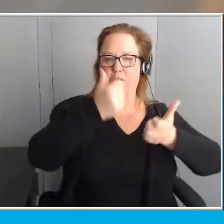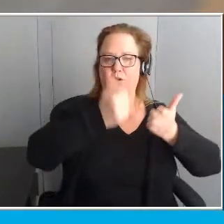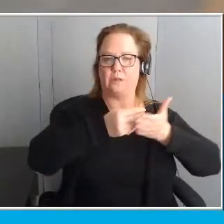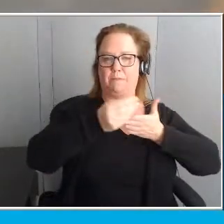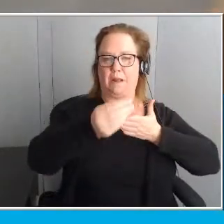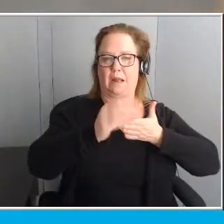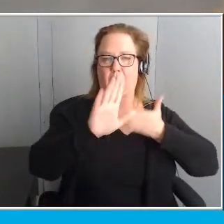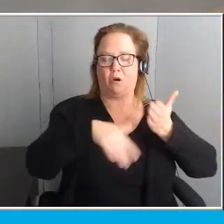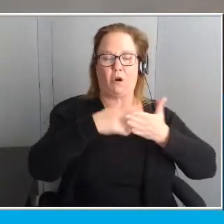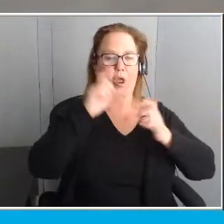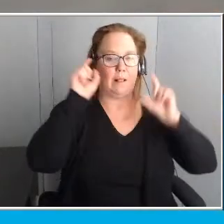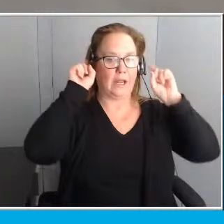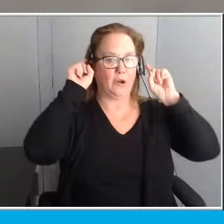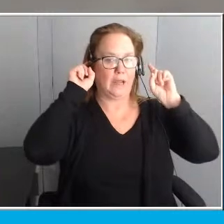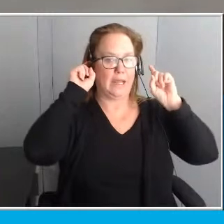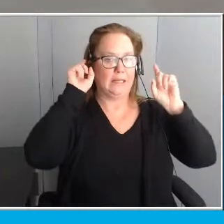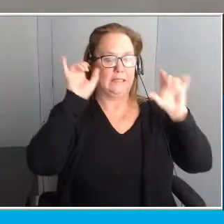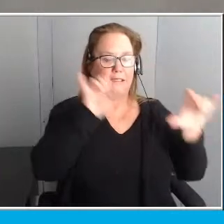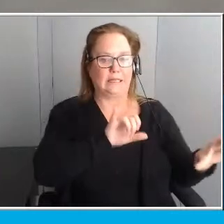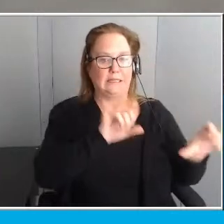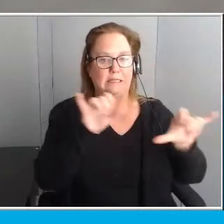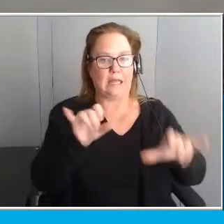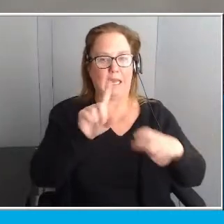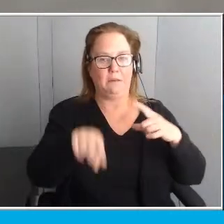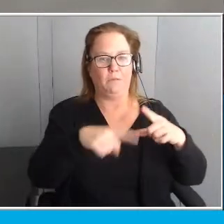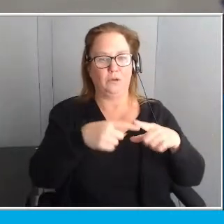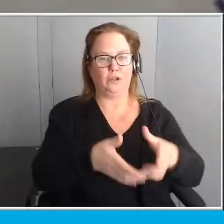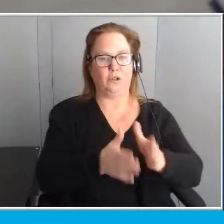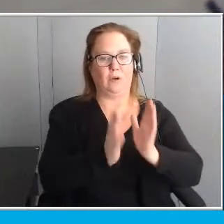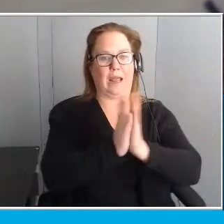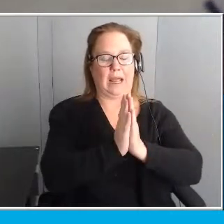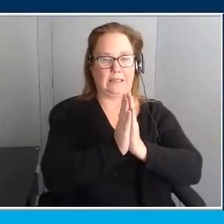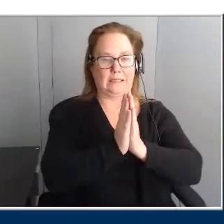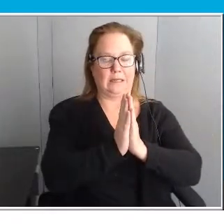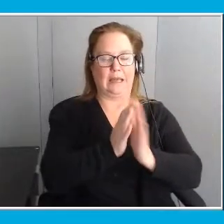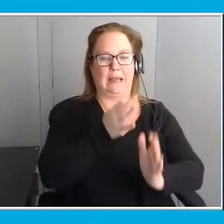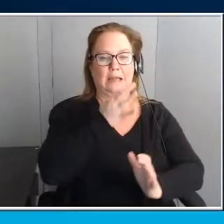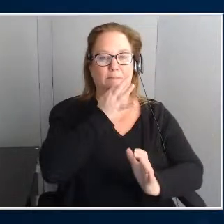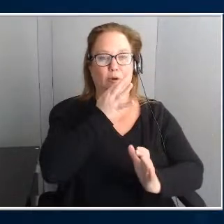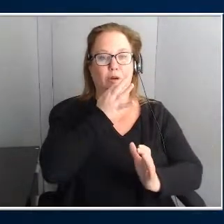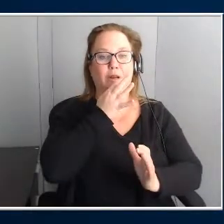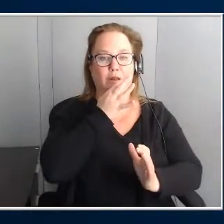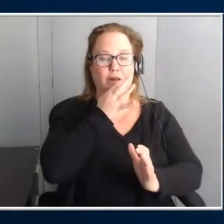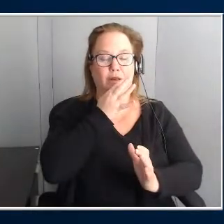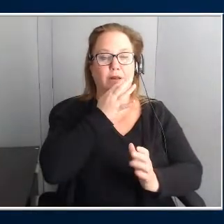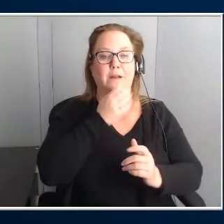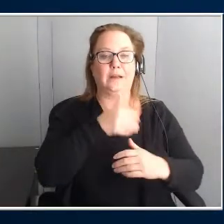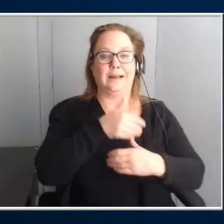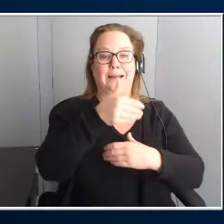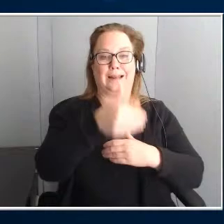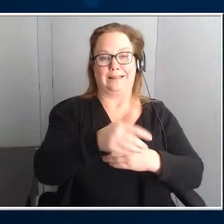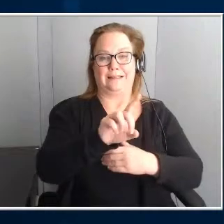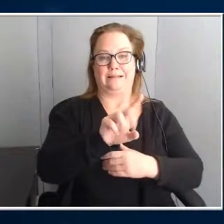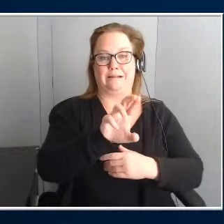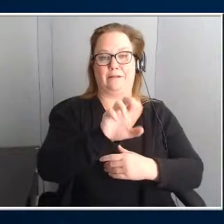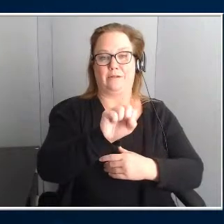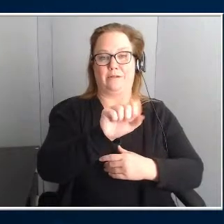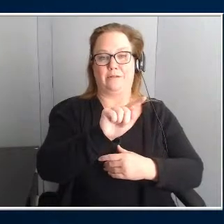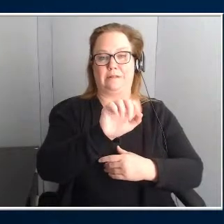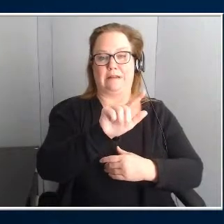hearing aids created equal? When should you ask an expert? The answers on the next Open Mics with Dr. Stites, Wednesday at